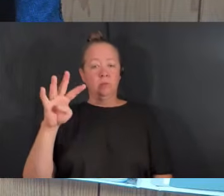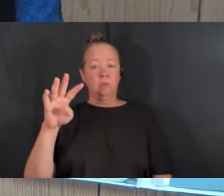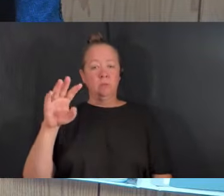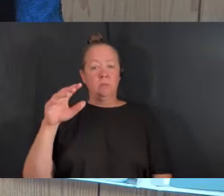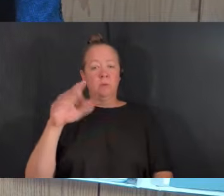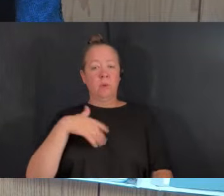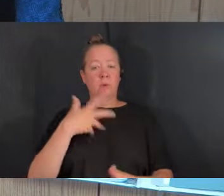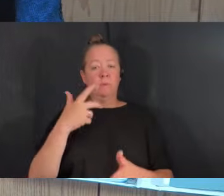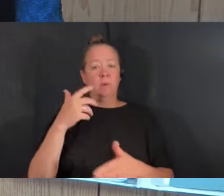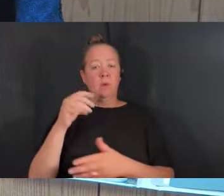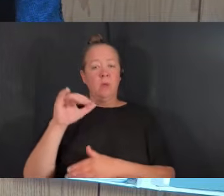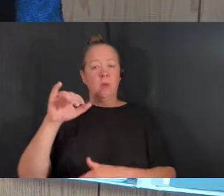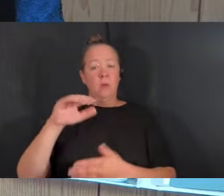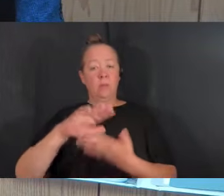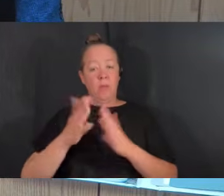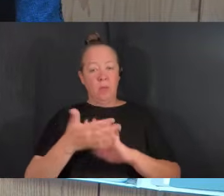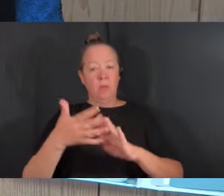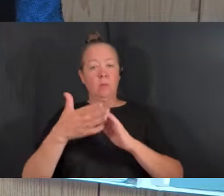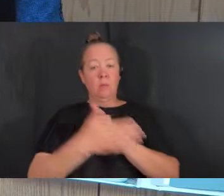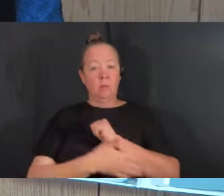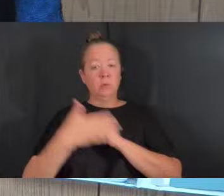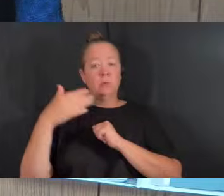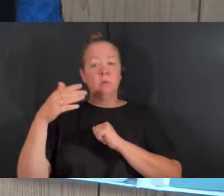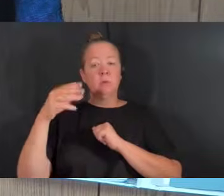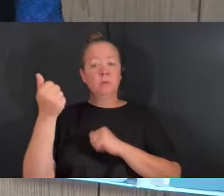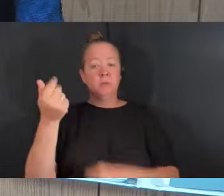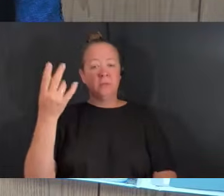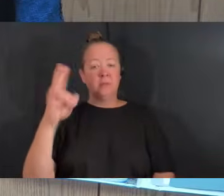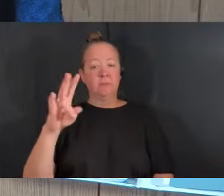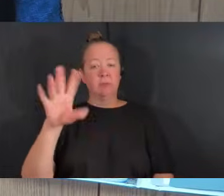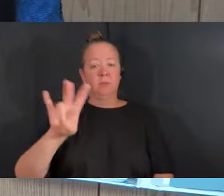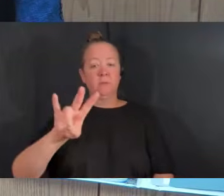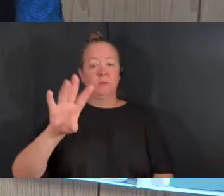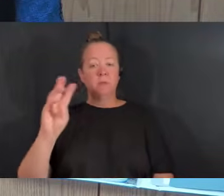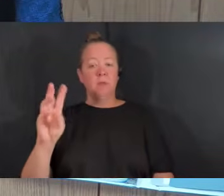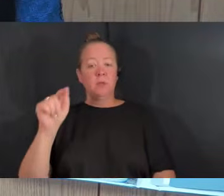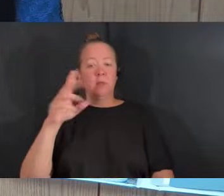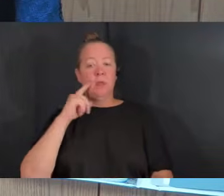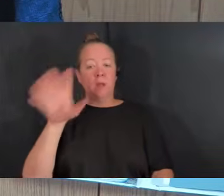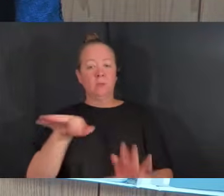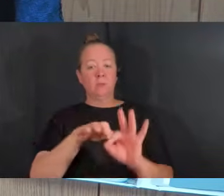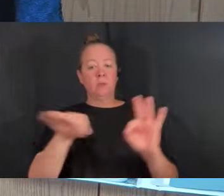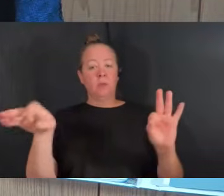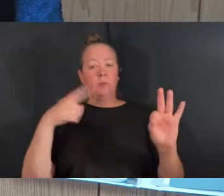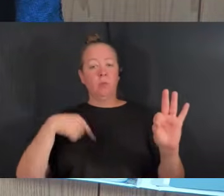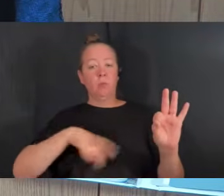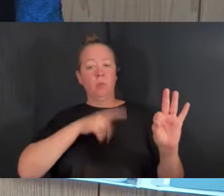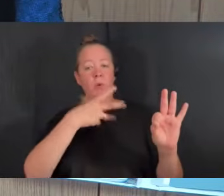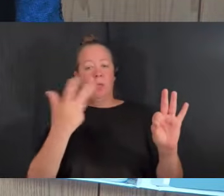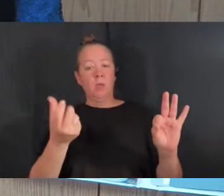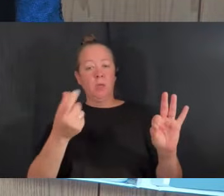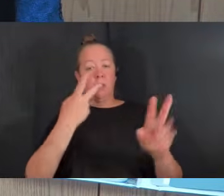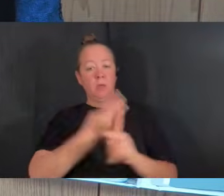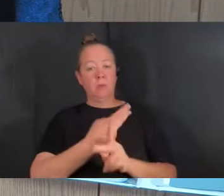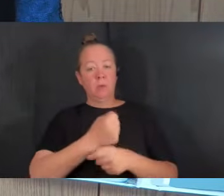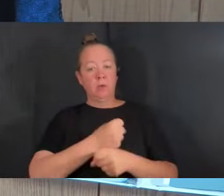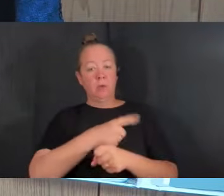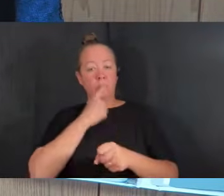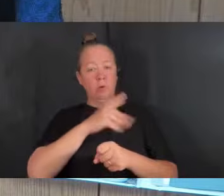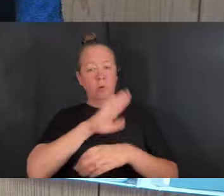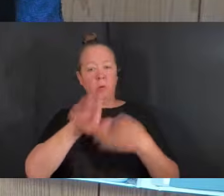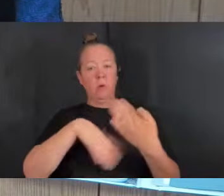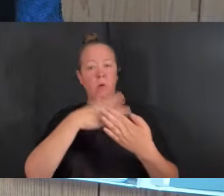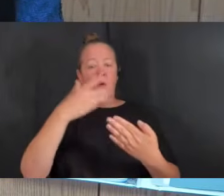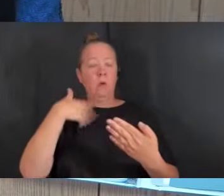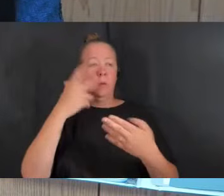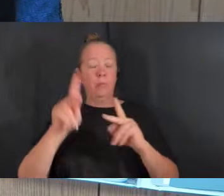the classic statement being, "We hold these truths to be self-evident, that all men are created equal, that they are endowed by